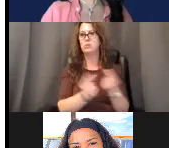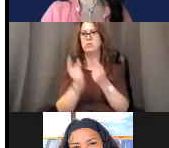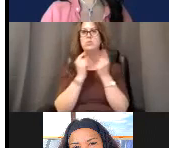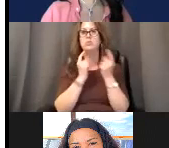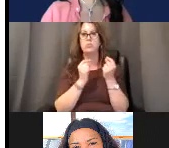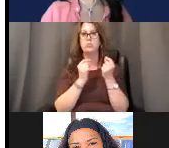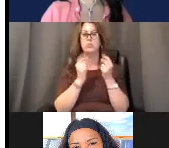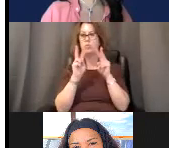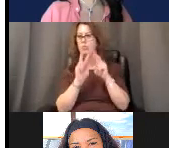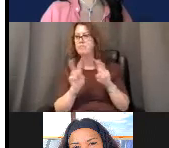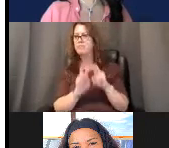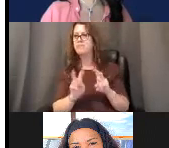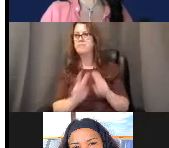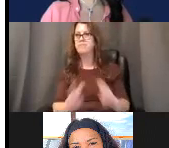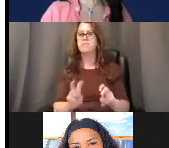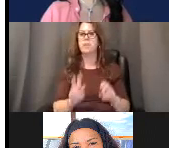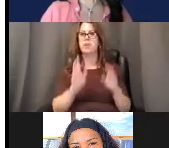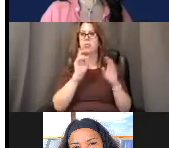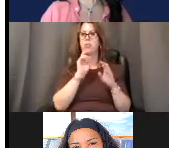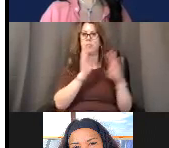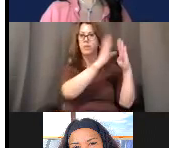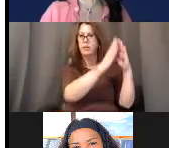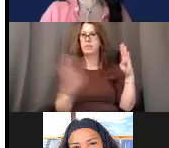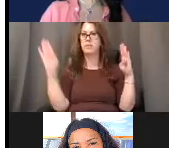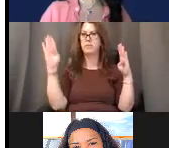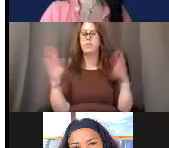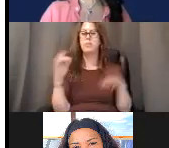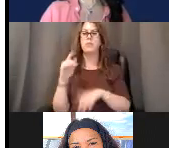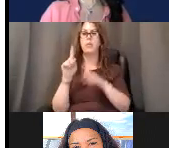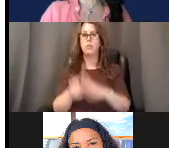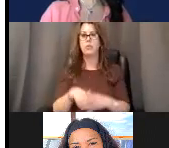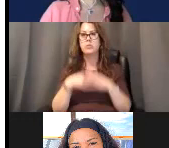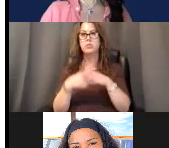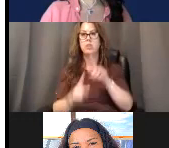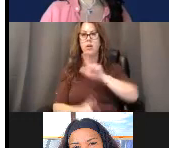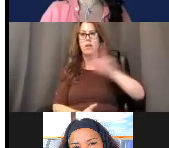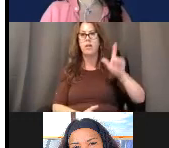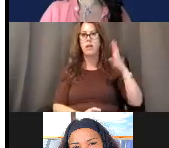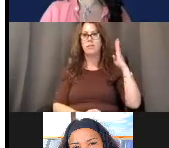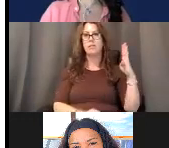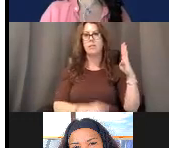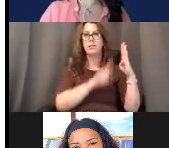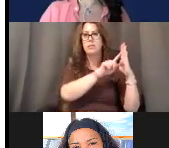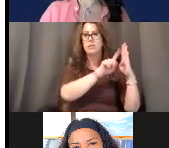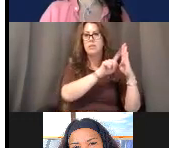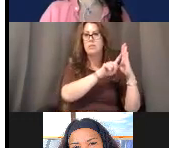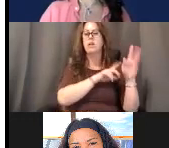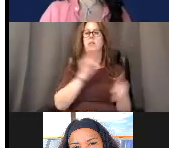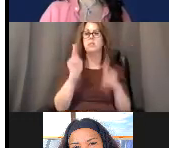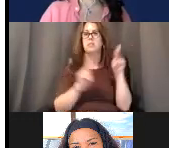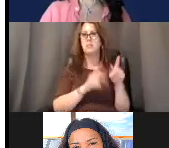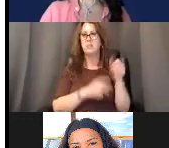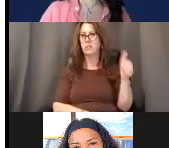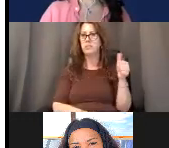it's a continuum, and if you look from the very left, we'll start on the left, sort of people who are completely unaware. And